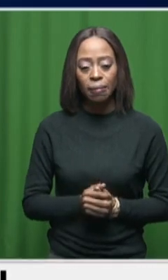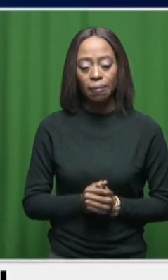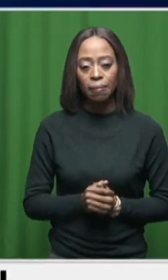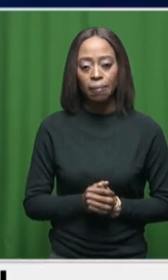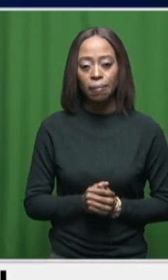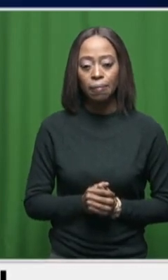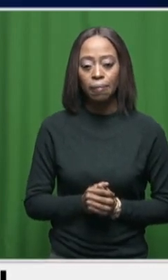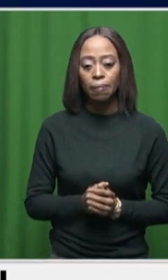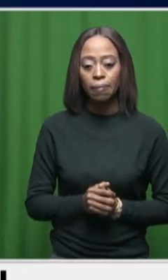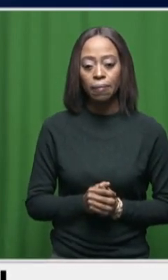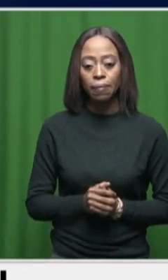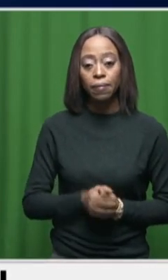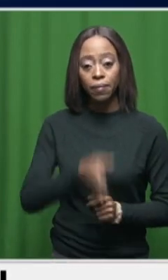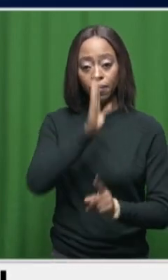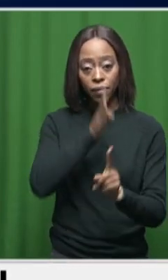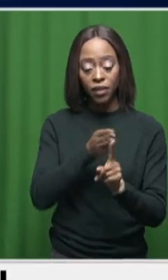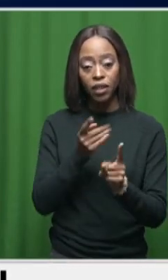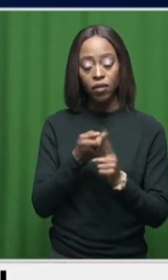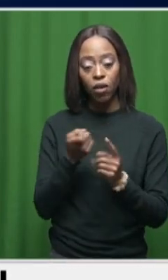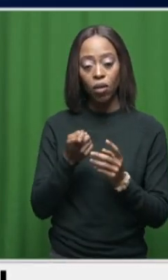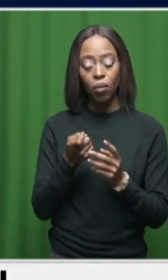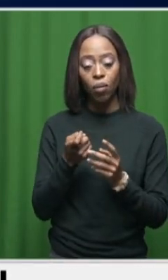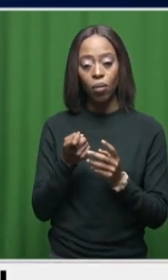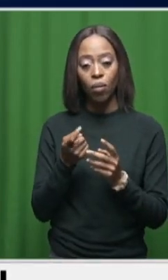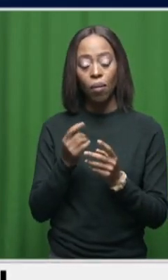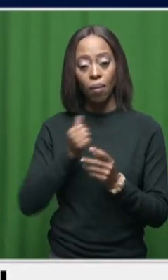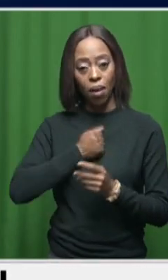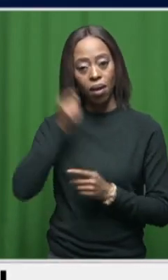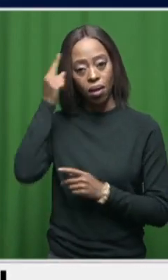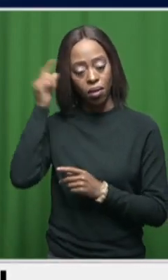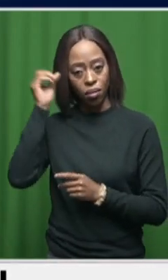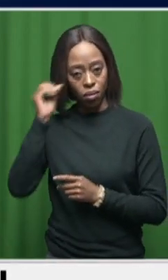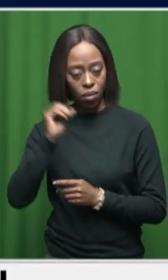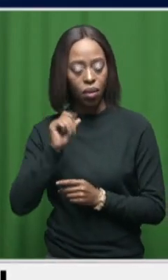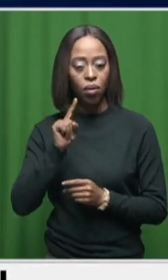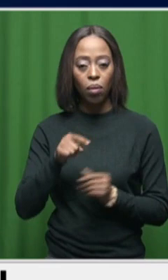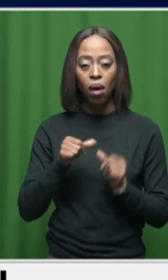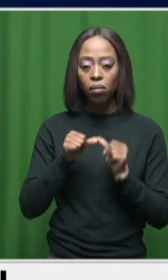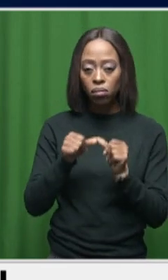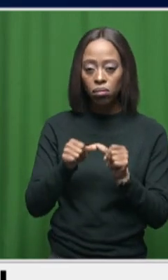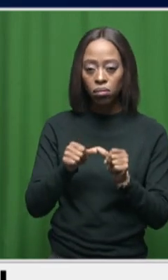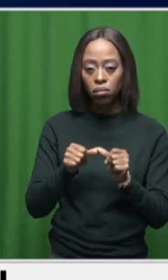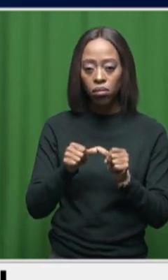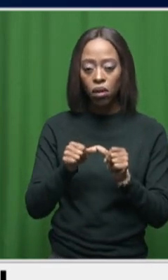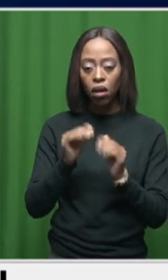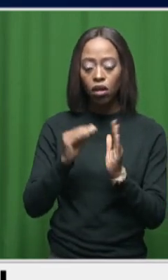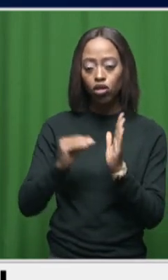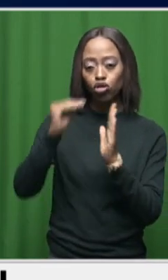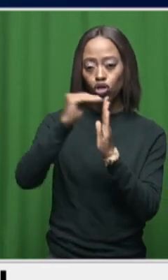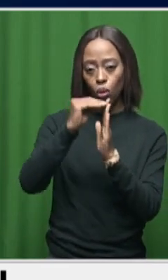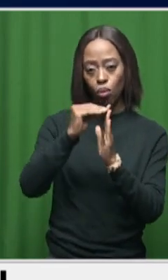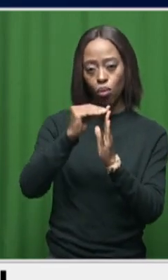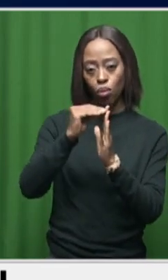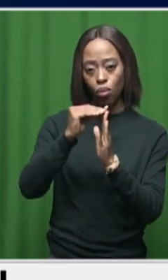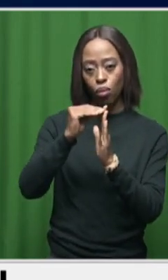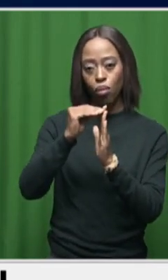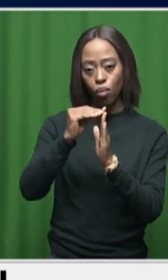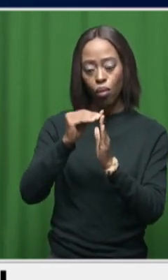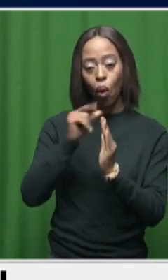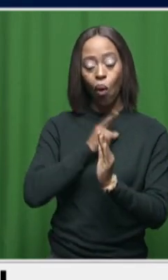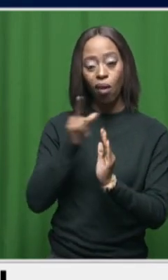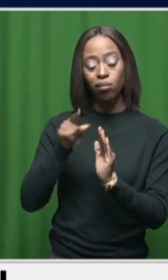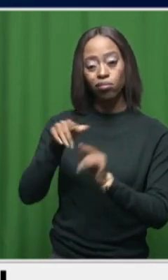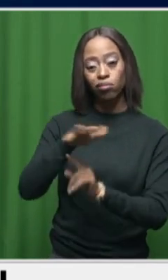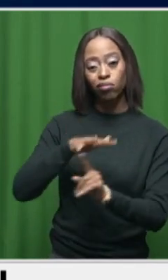and I speak specifically from a PFERD point of view. You have to remain right up at the top of the field with regards